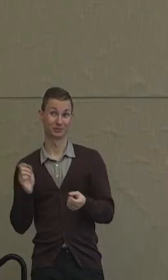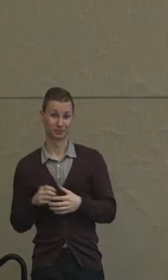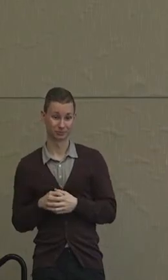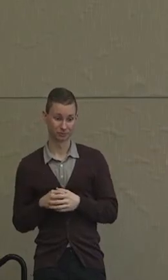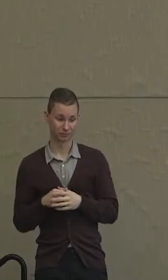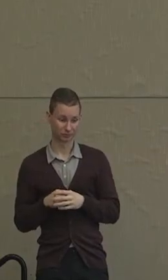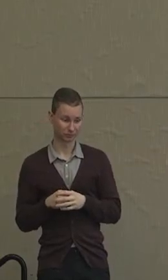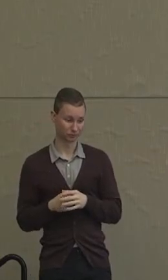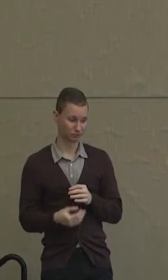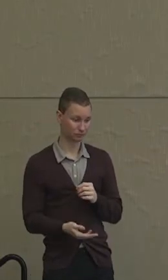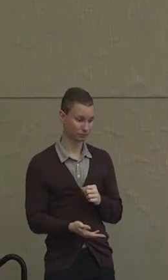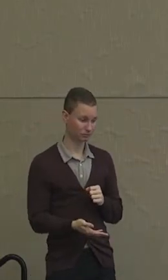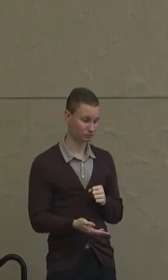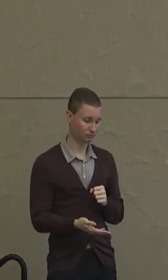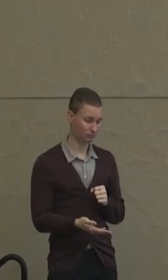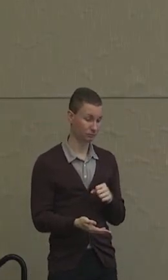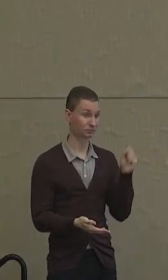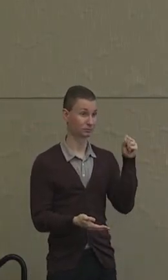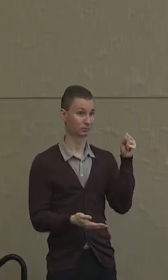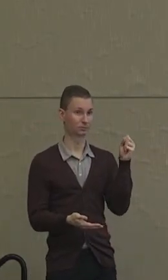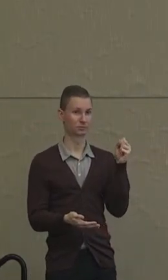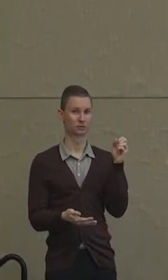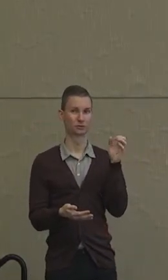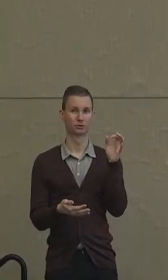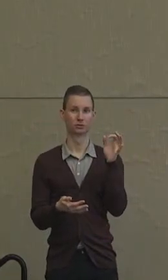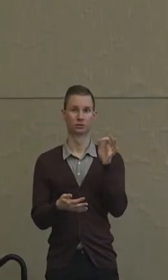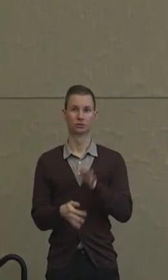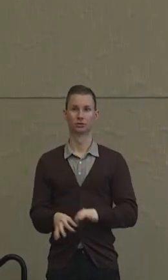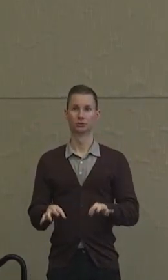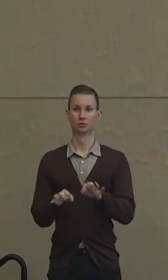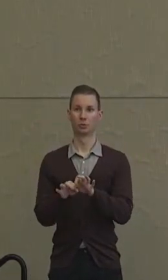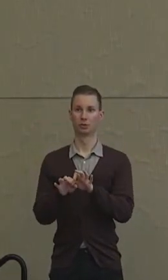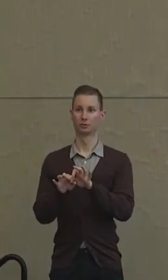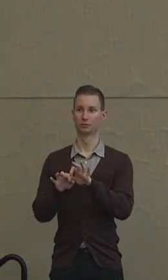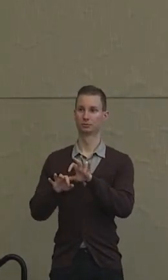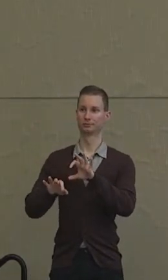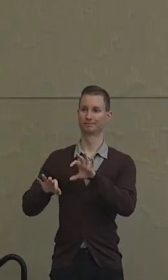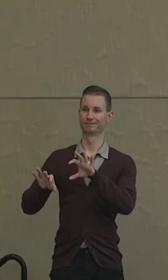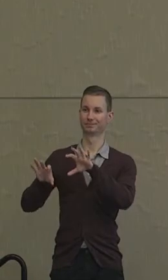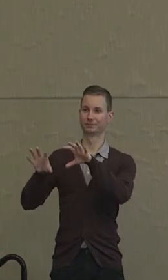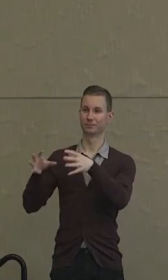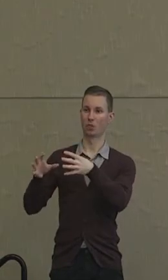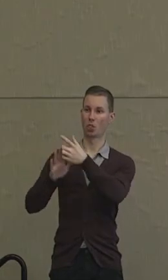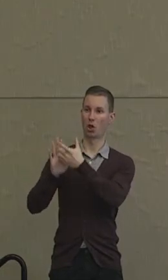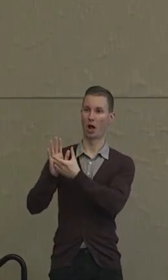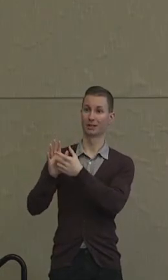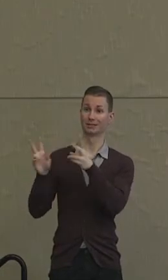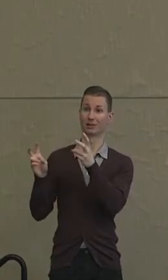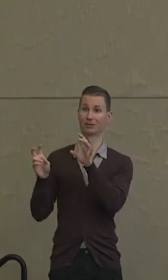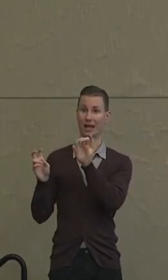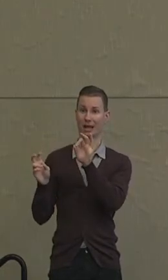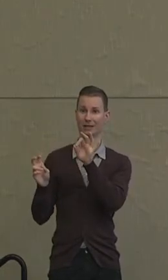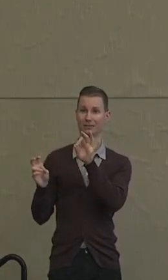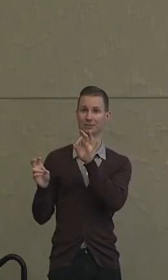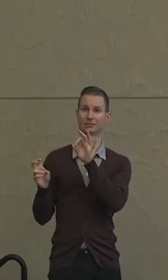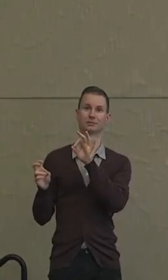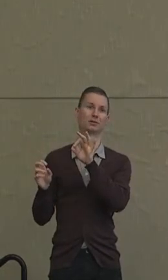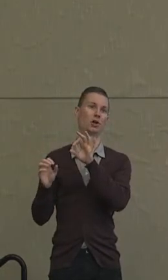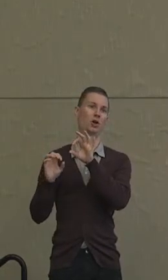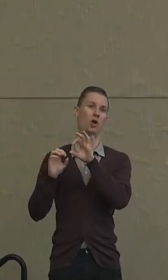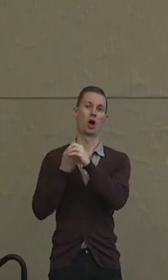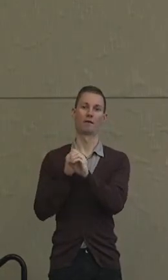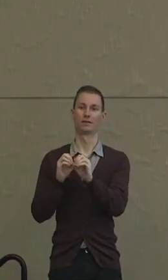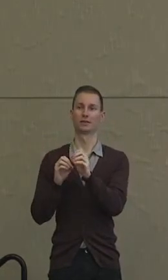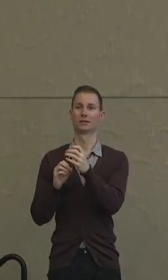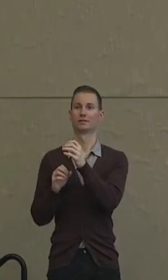Should follow. Well, and there is this important apparatus of the law. I mean, that's part of what Title IX offers us. That's part of what the Office of Access and